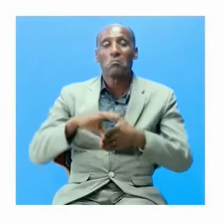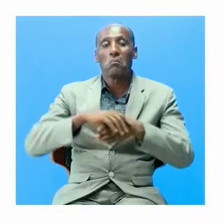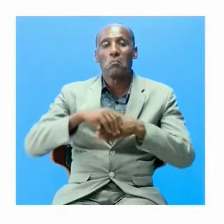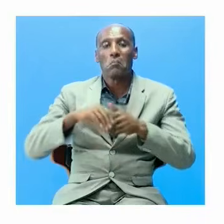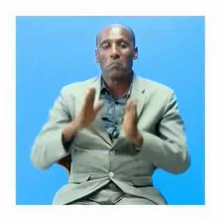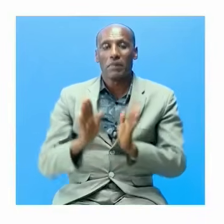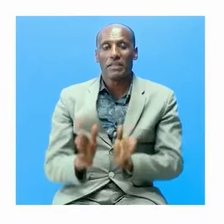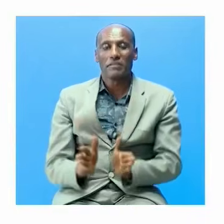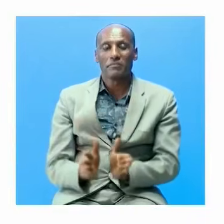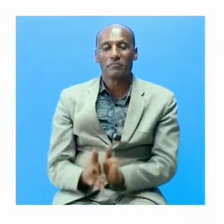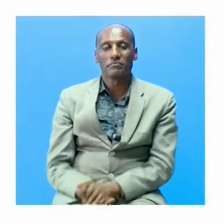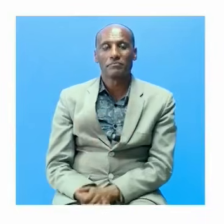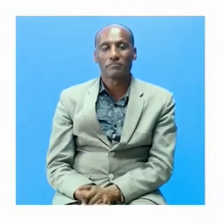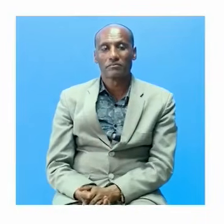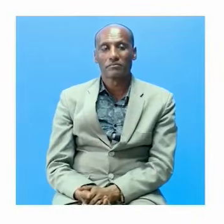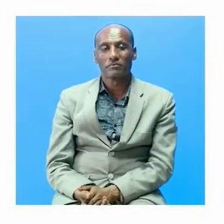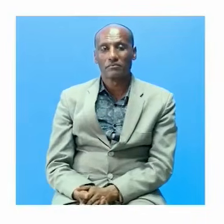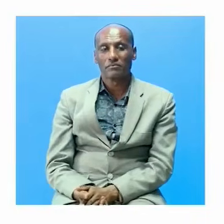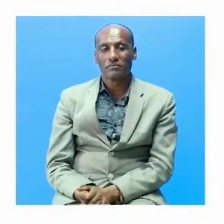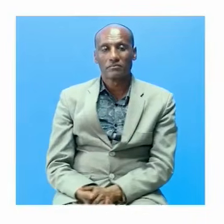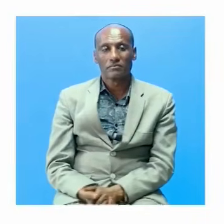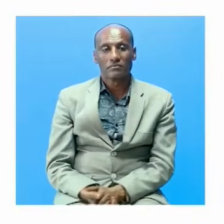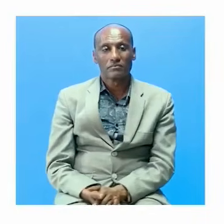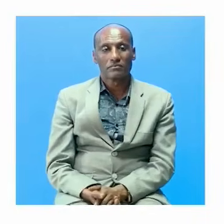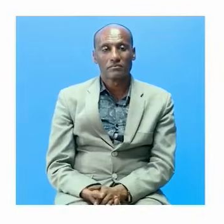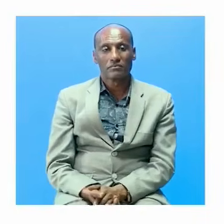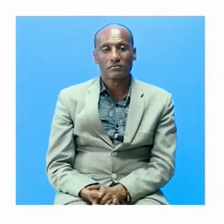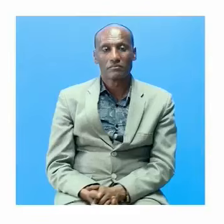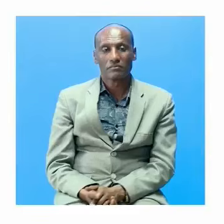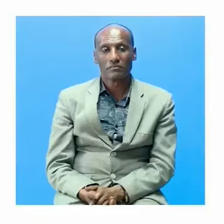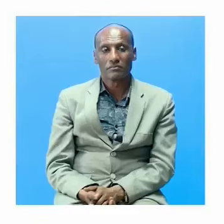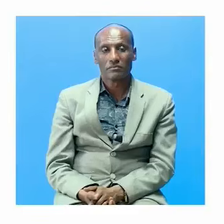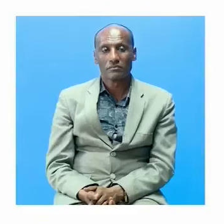He has some money.